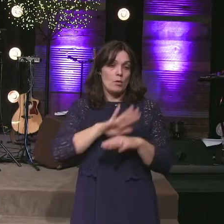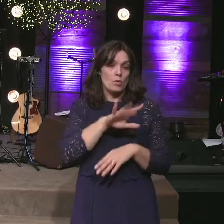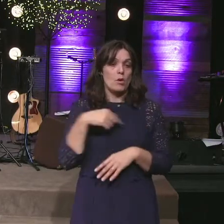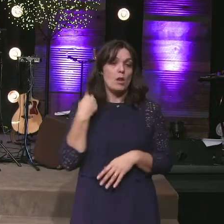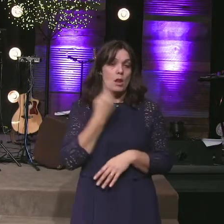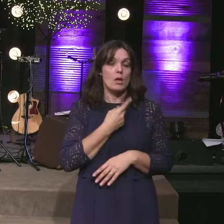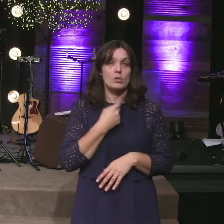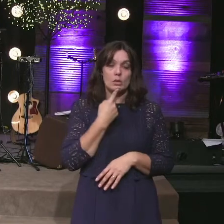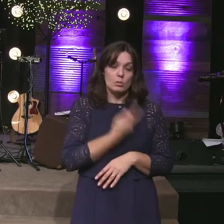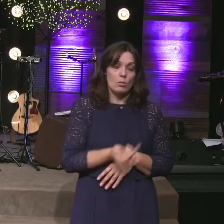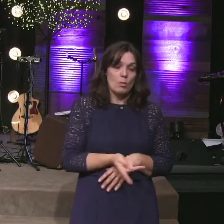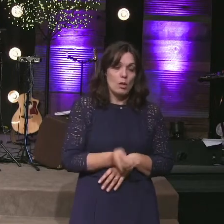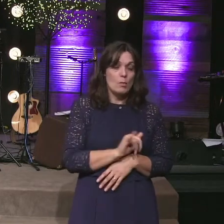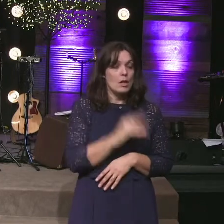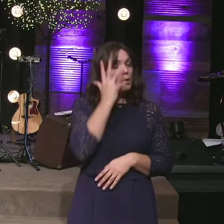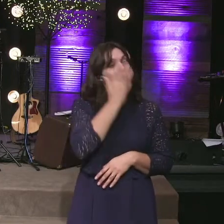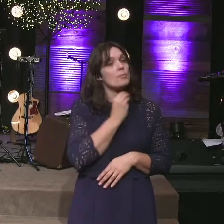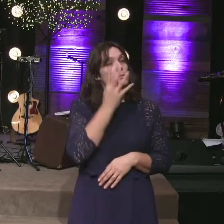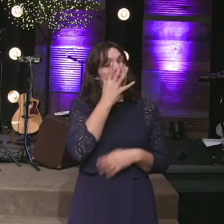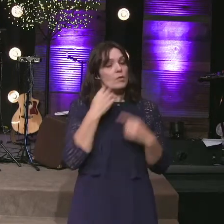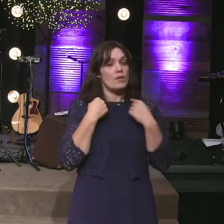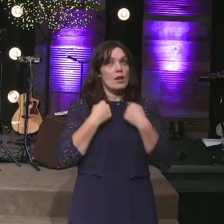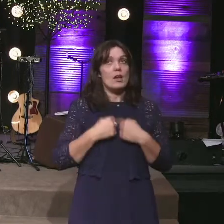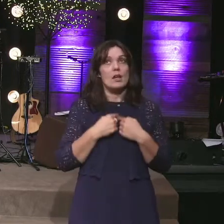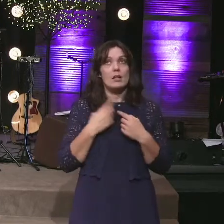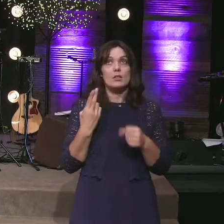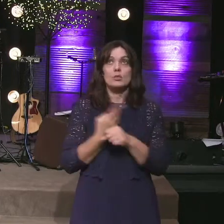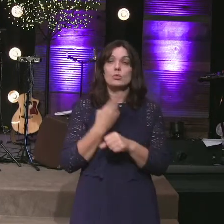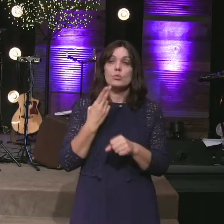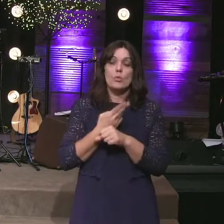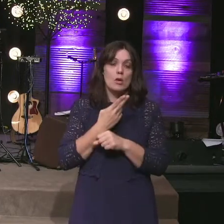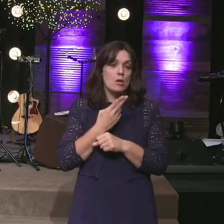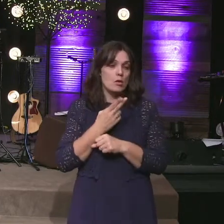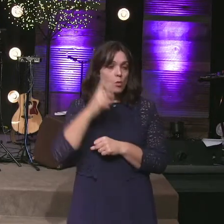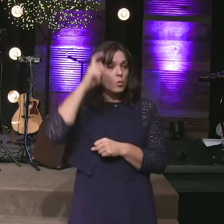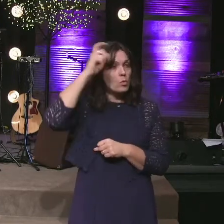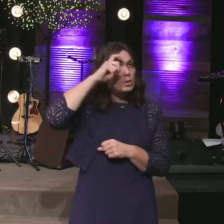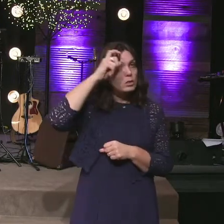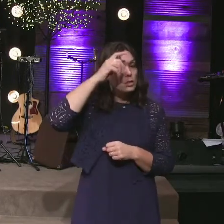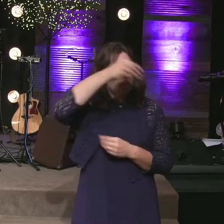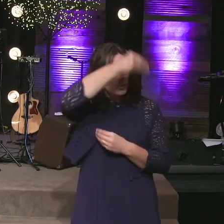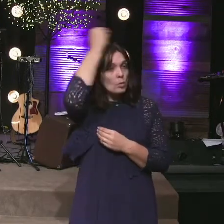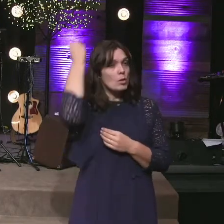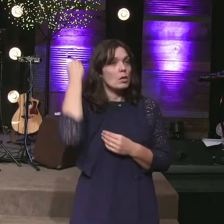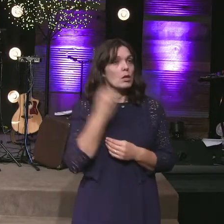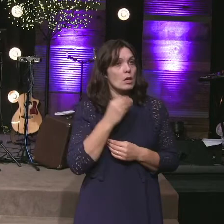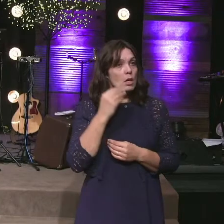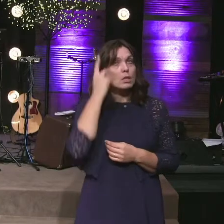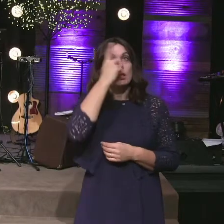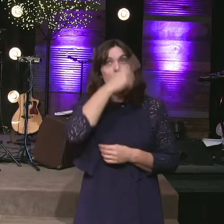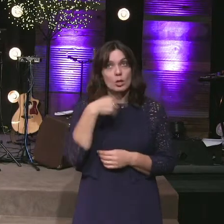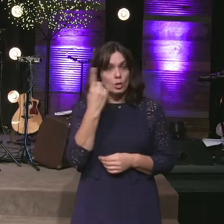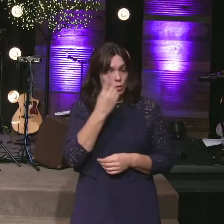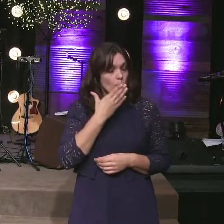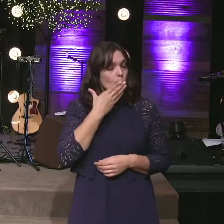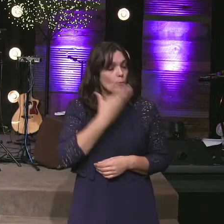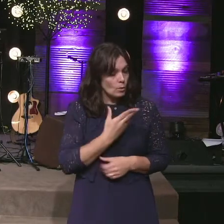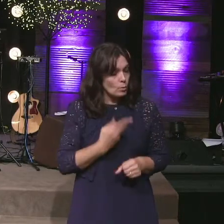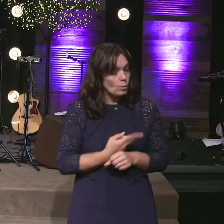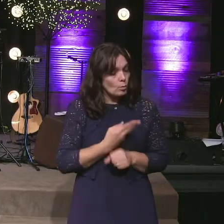pretty necklace. You wear it. You put it on. Wisdom, you put it on, and it looks good on you.